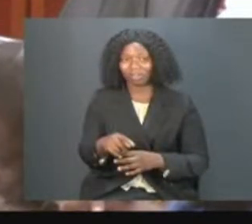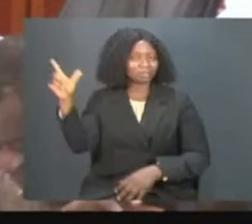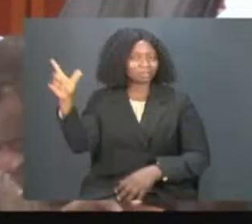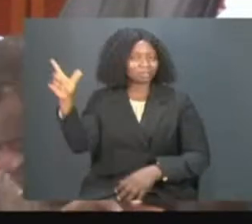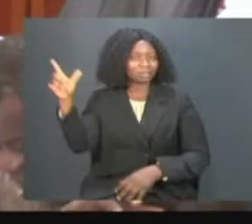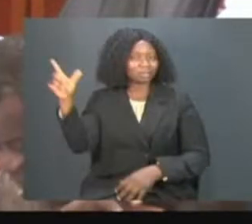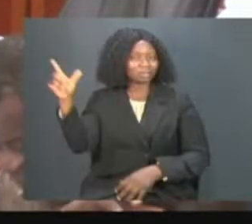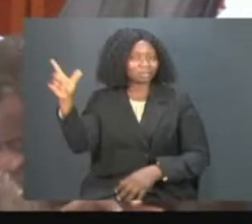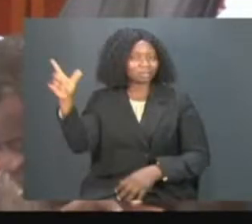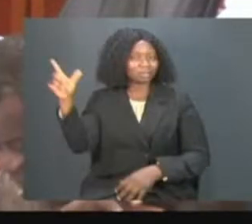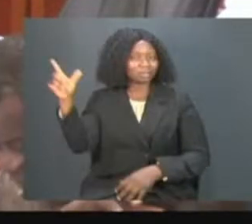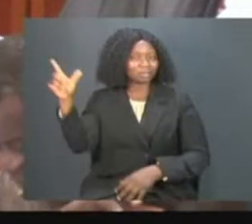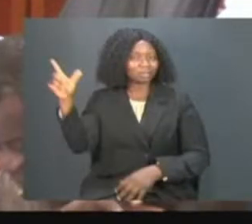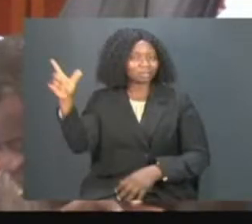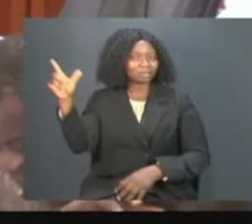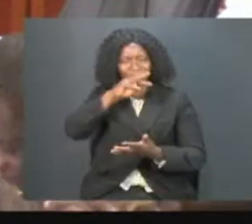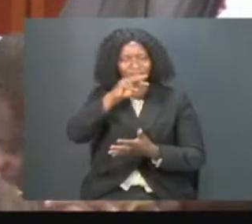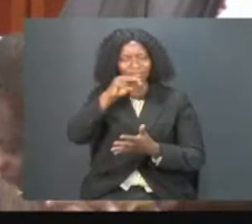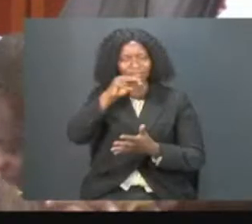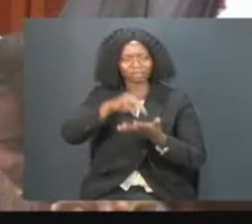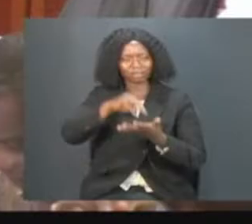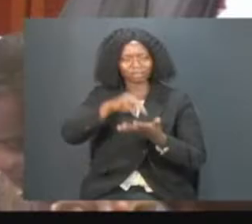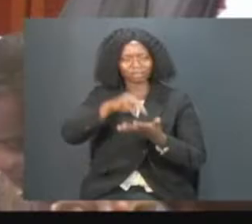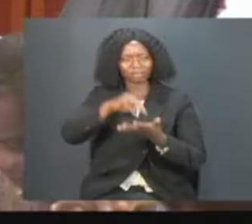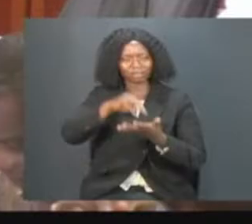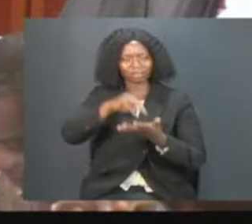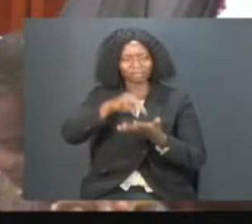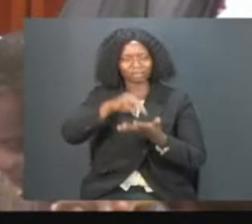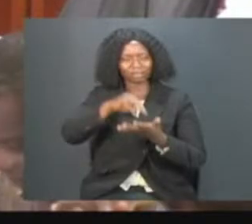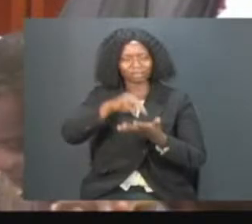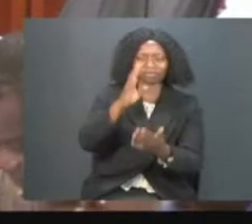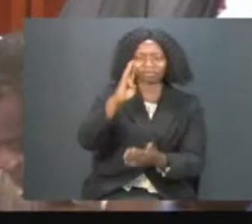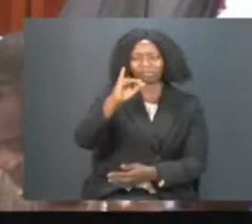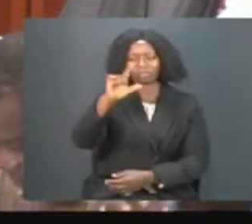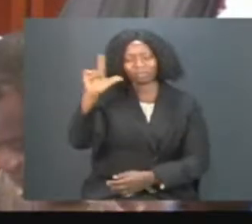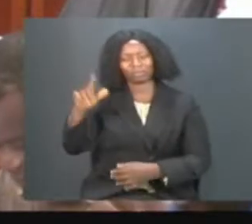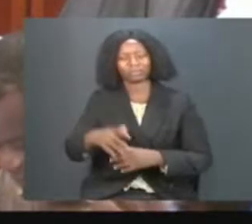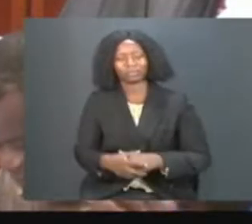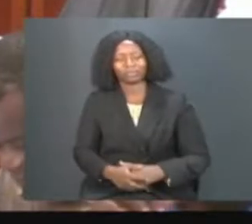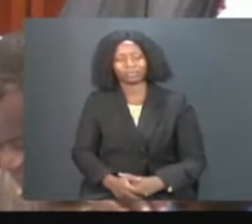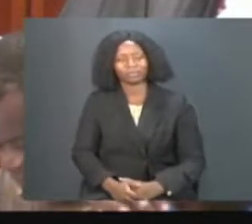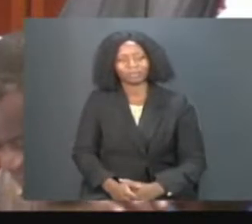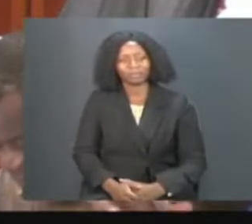me and learn something meaningful so that we can improve this bill. Mr. Speaker,